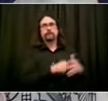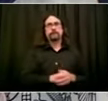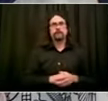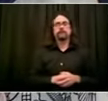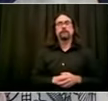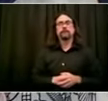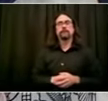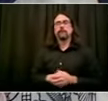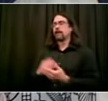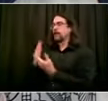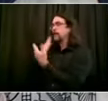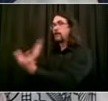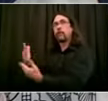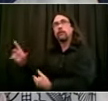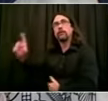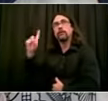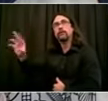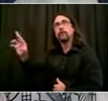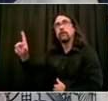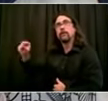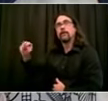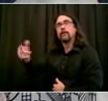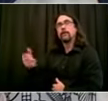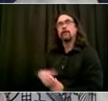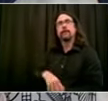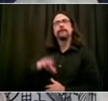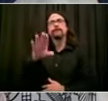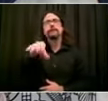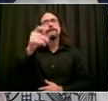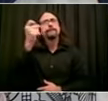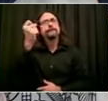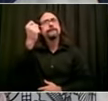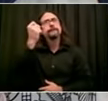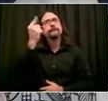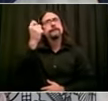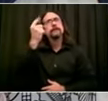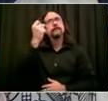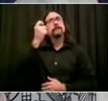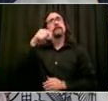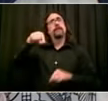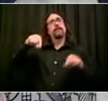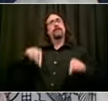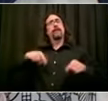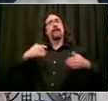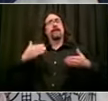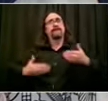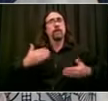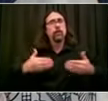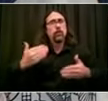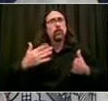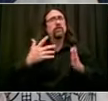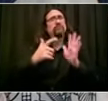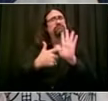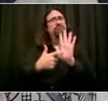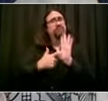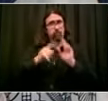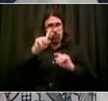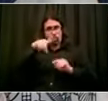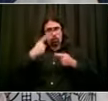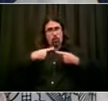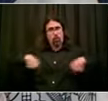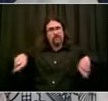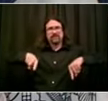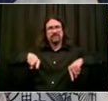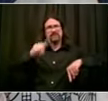again, what we went through before. We saw a tremendous sense of unity and teamwork from New Yorkers. We saw everyone working together. I want